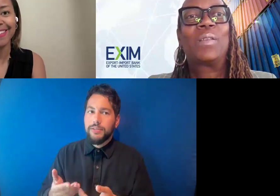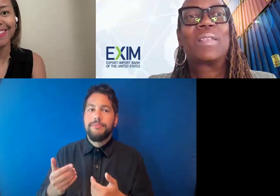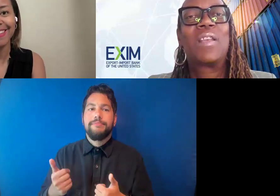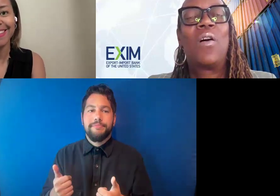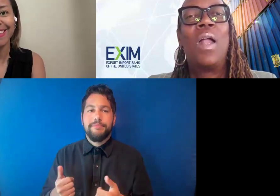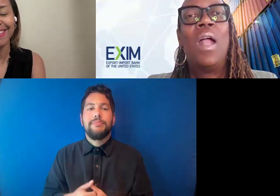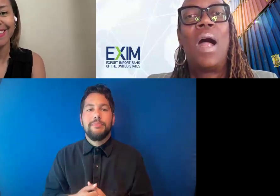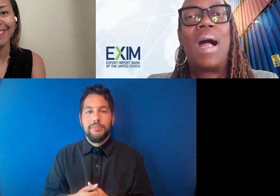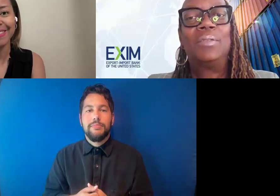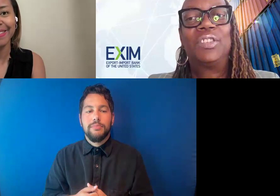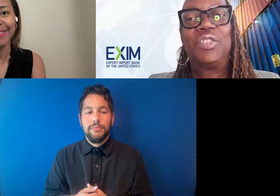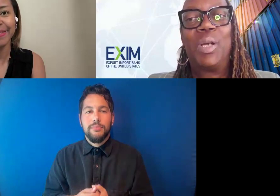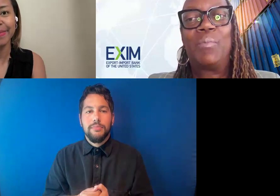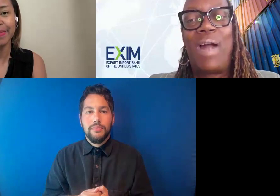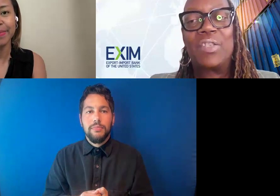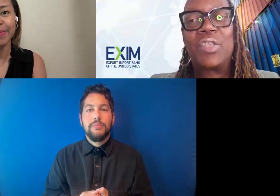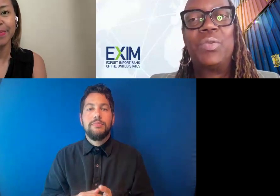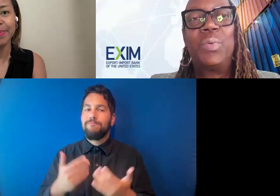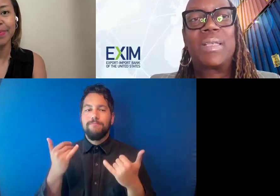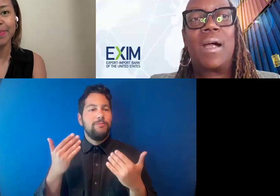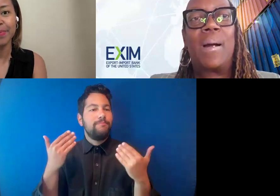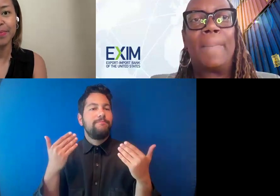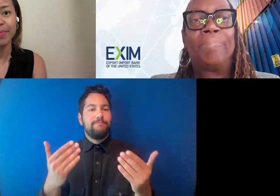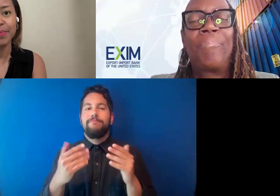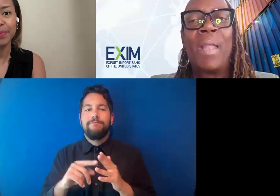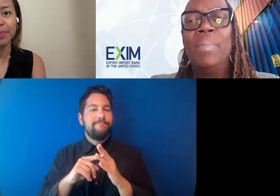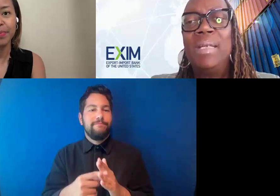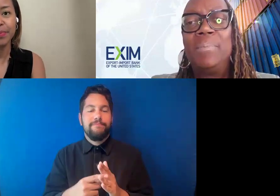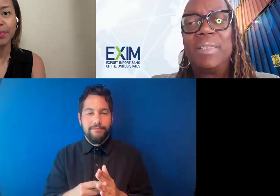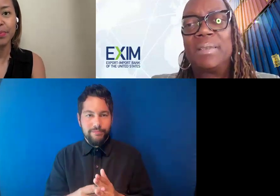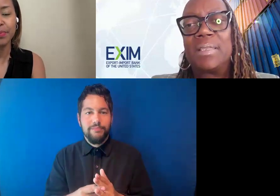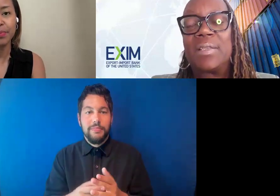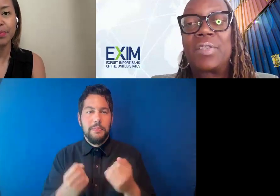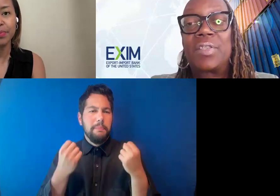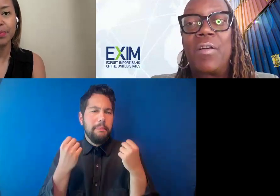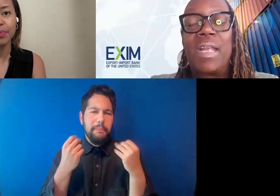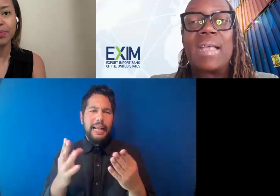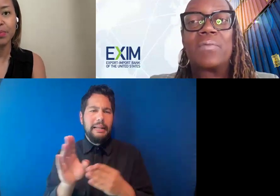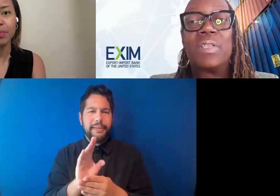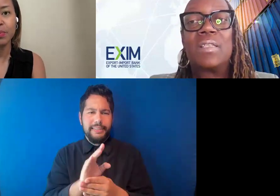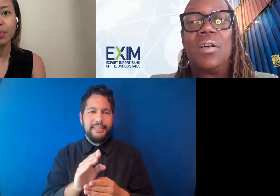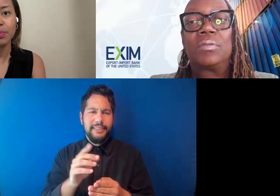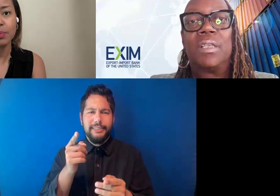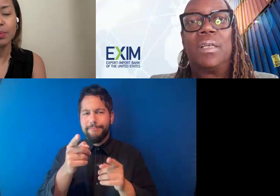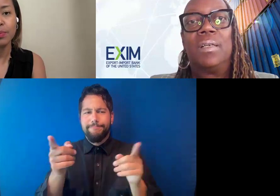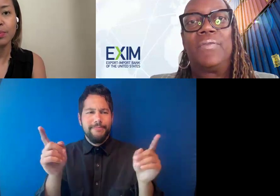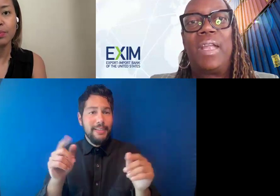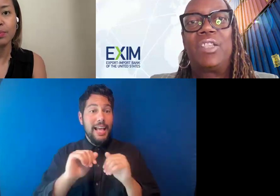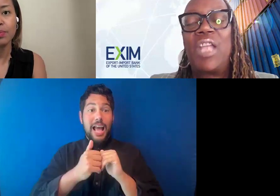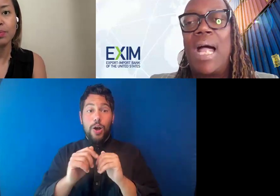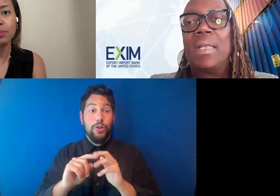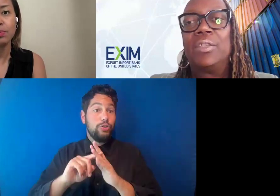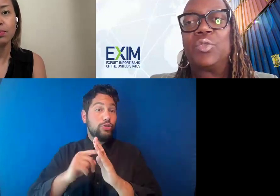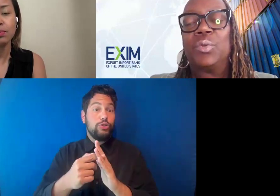quite welcome. So I'll just jump right into it. Many businesses are started as a result of